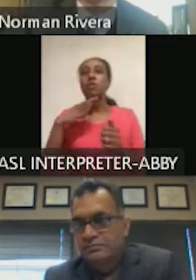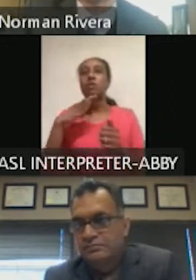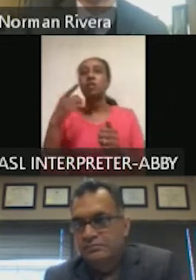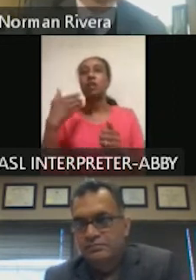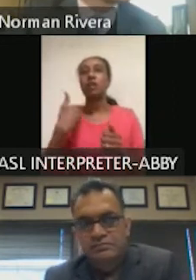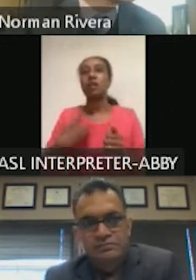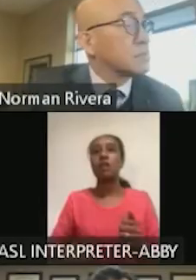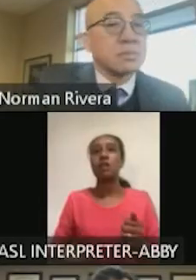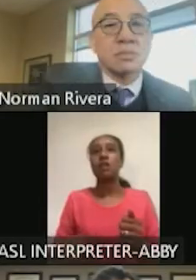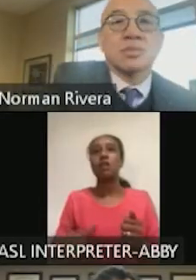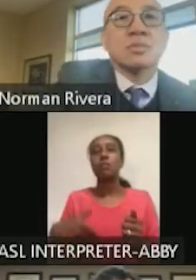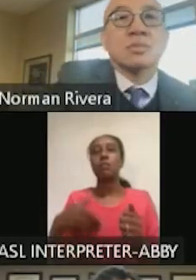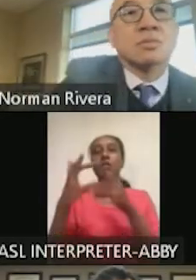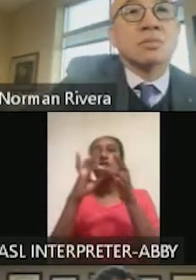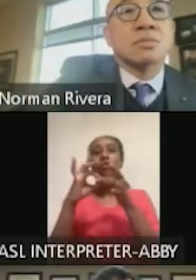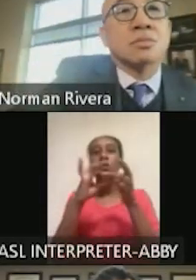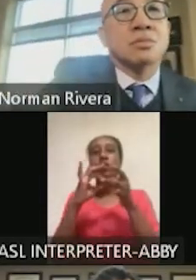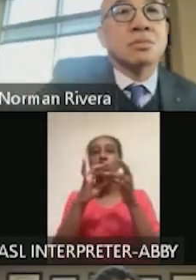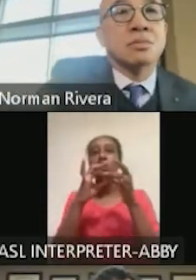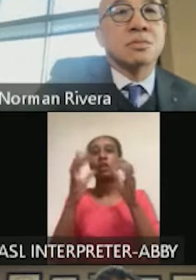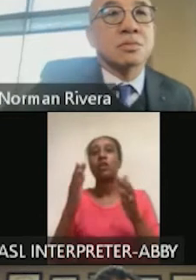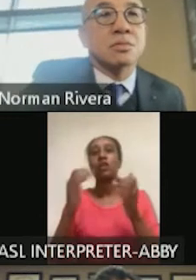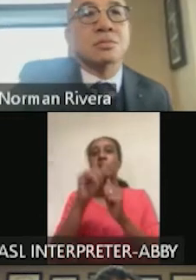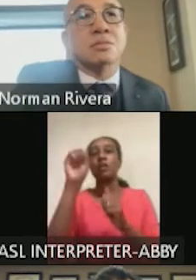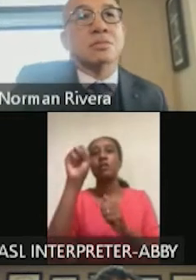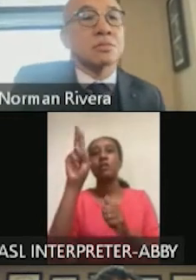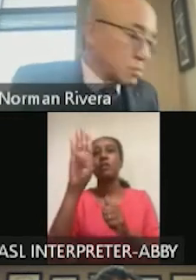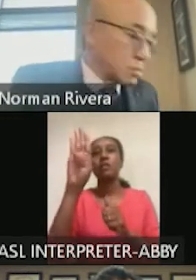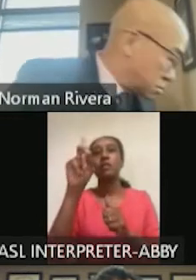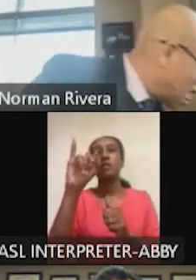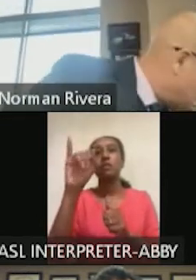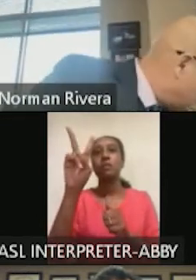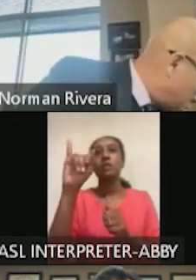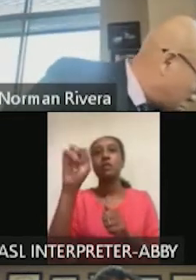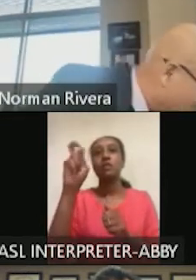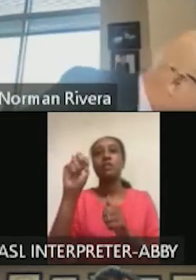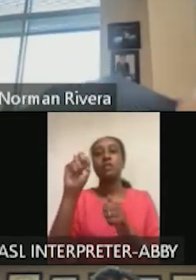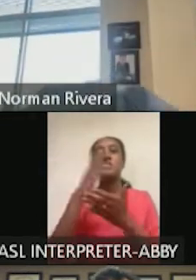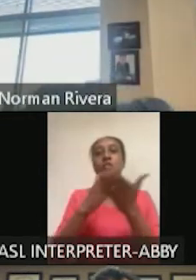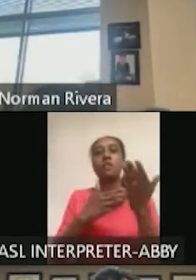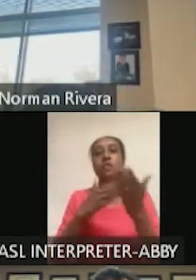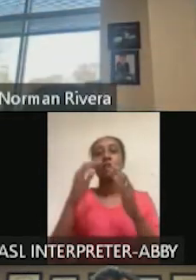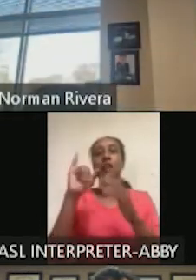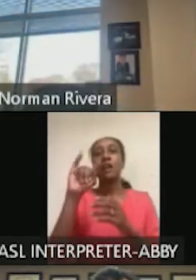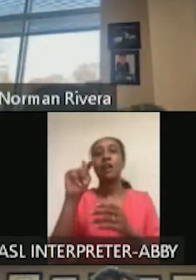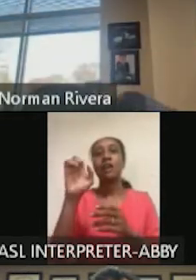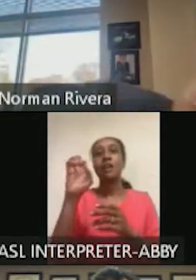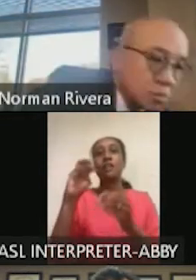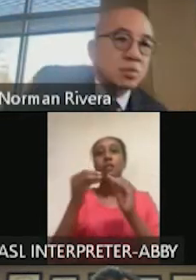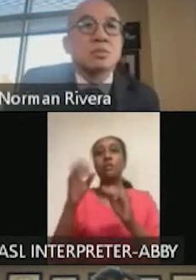Gupta, Planner Coordinator with the Subdivision Section. Item number 7 on the agenda